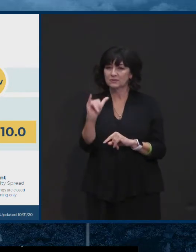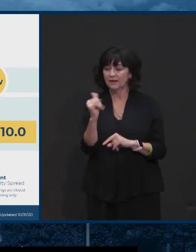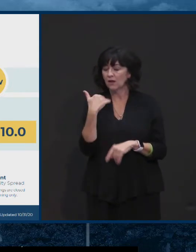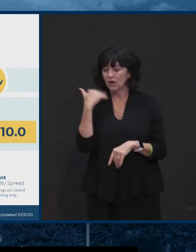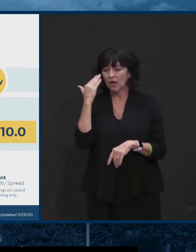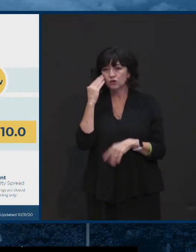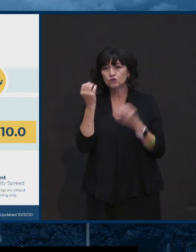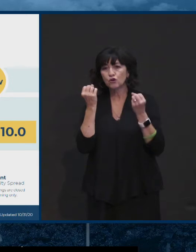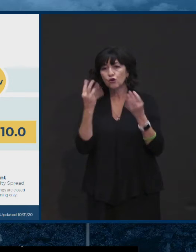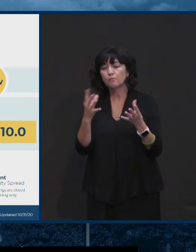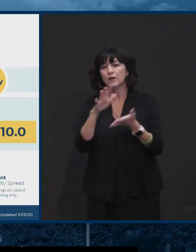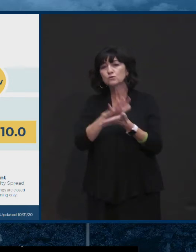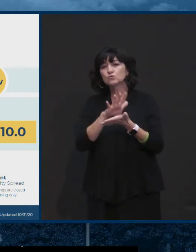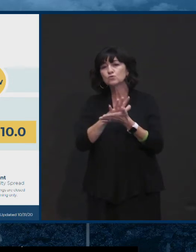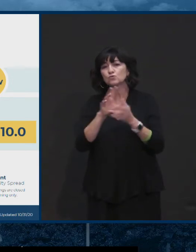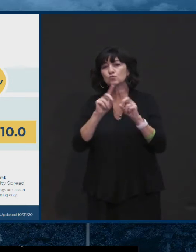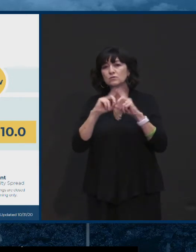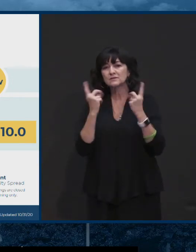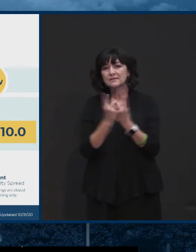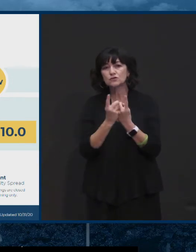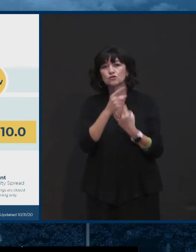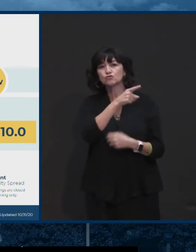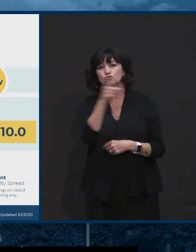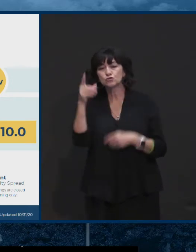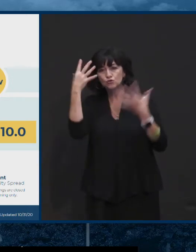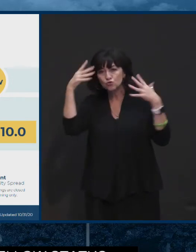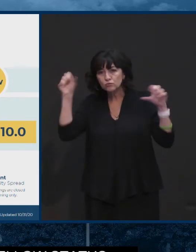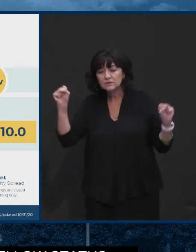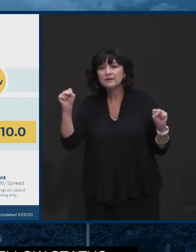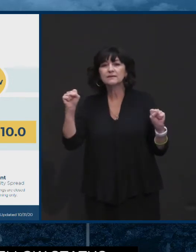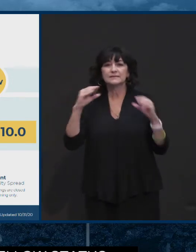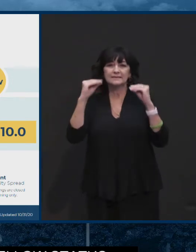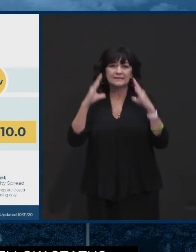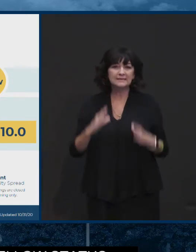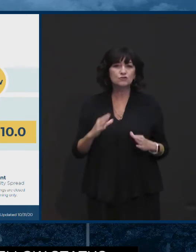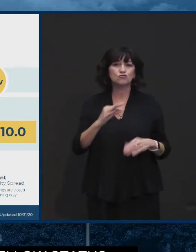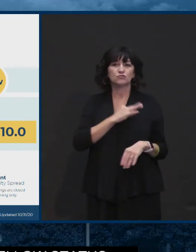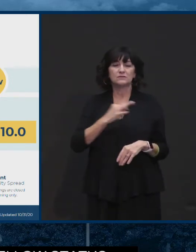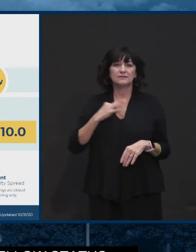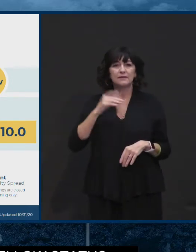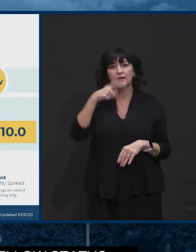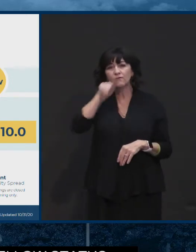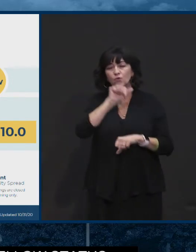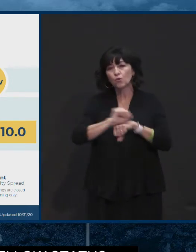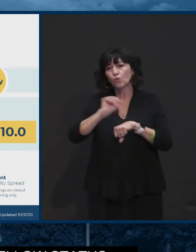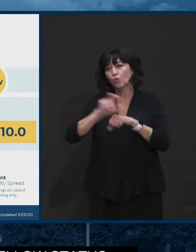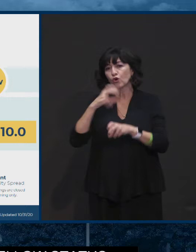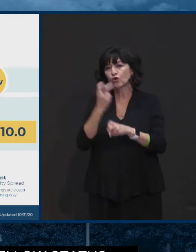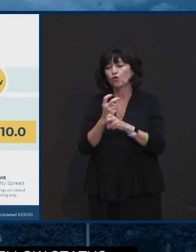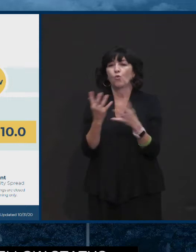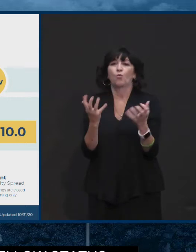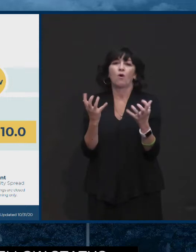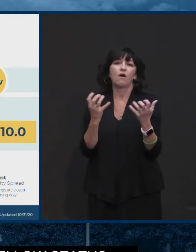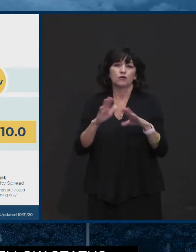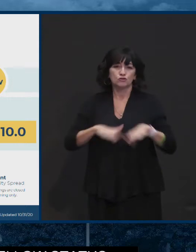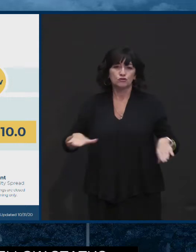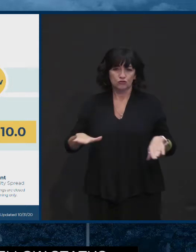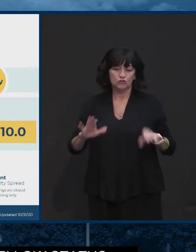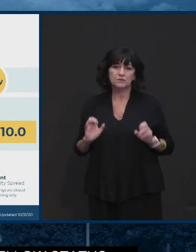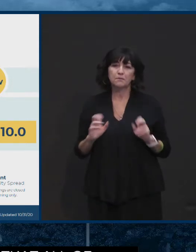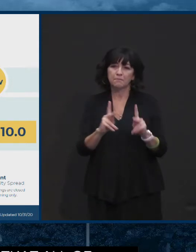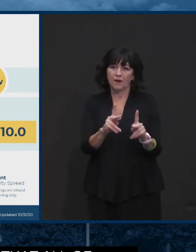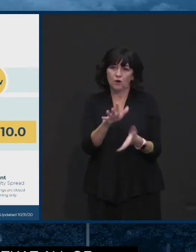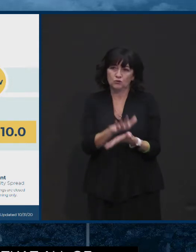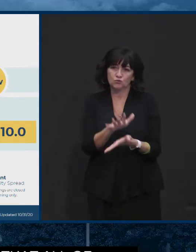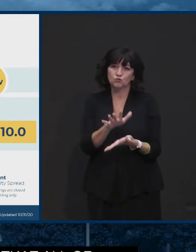districts, superintendents, teachers, staff are working hard to bring students back, and that's critically important to